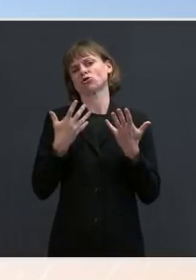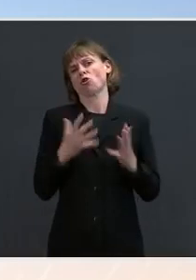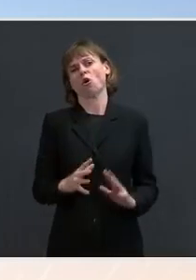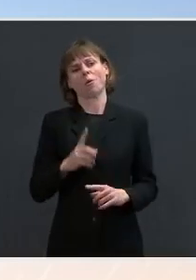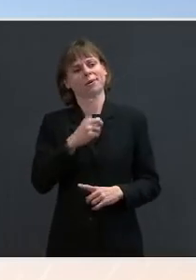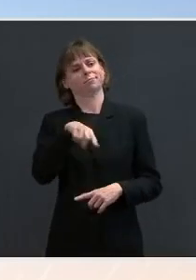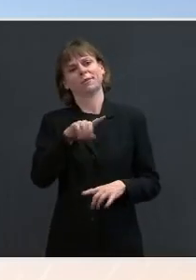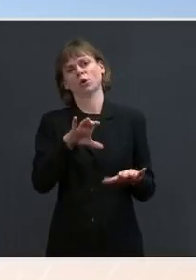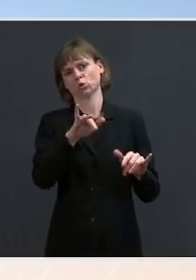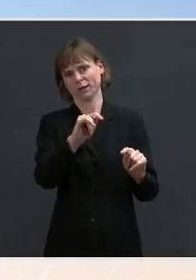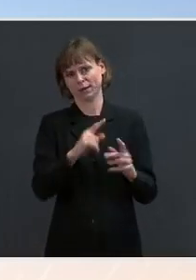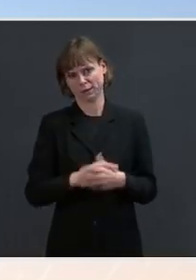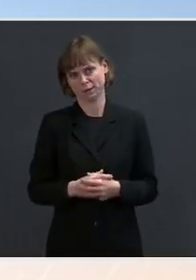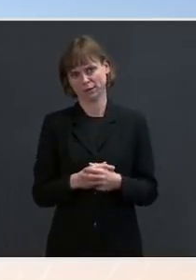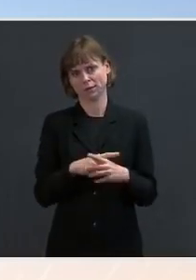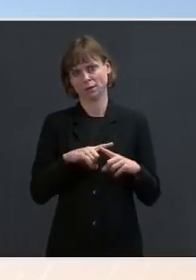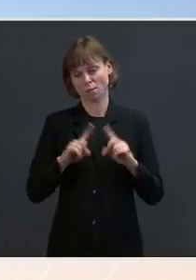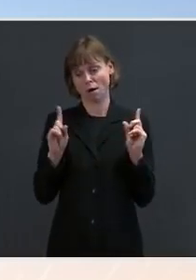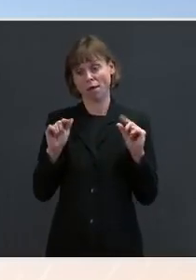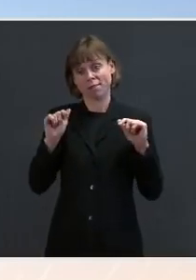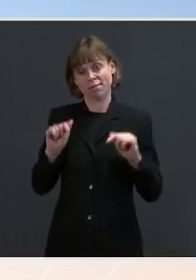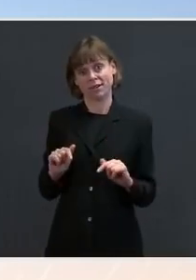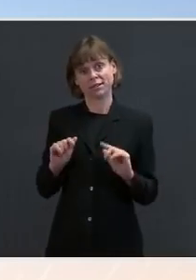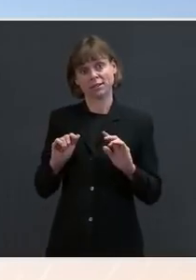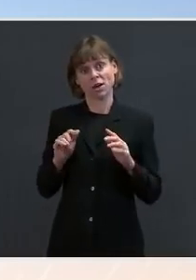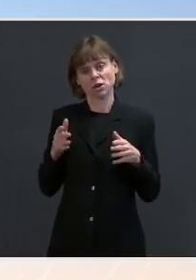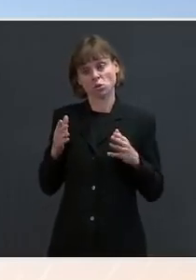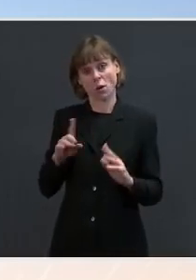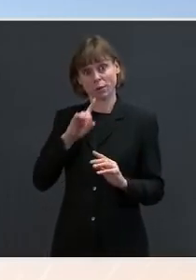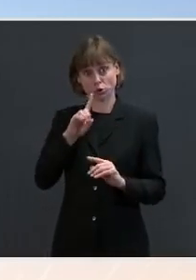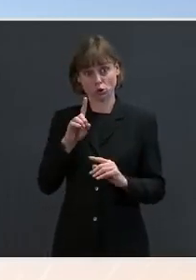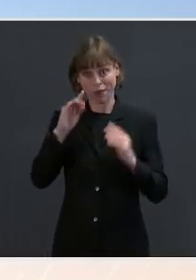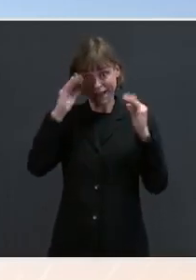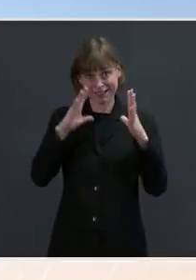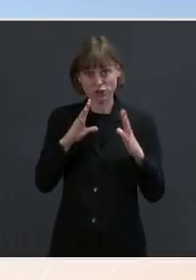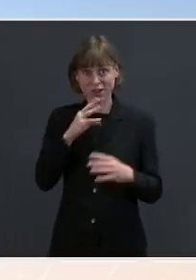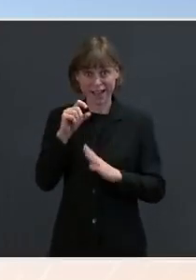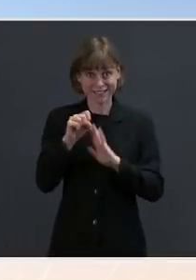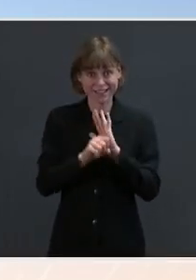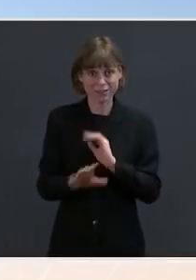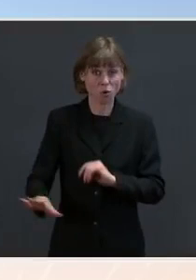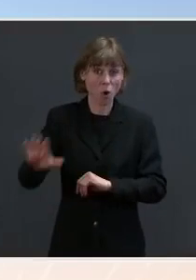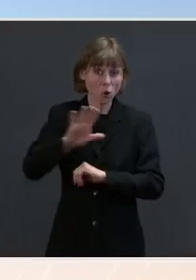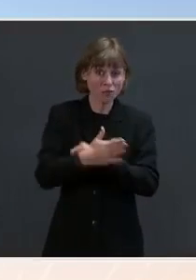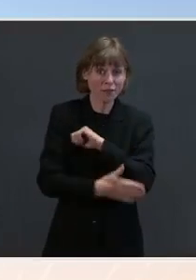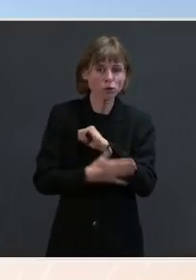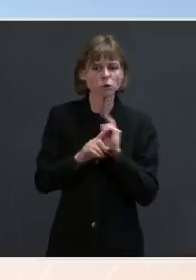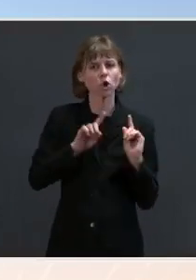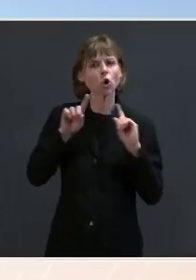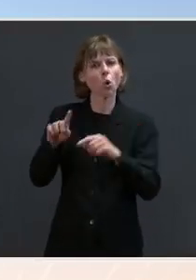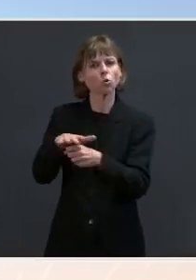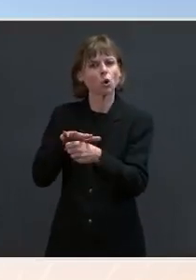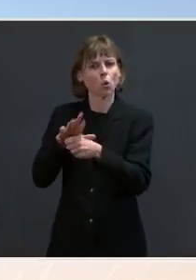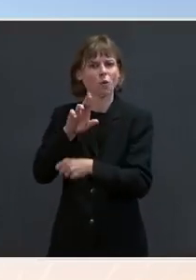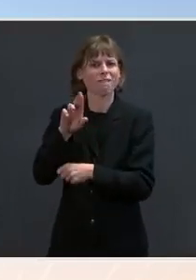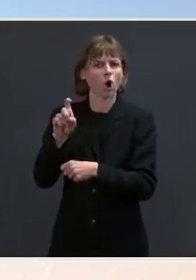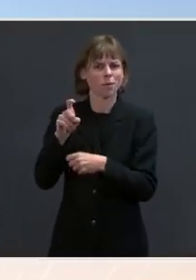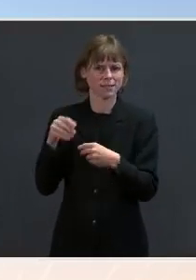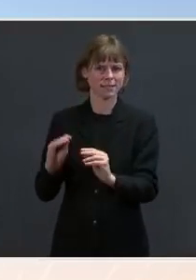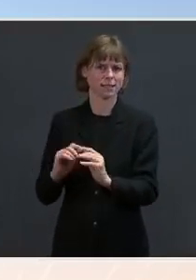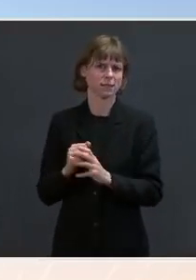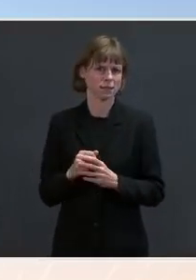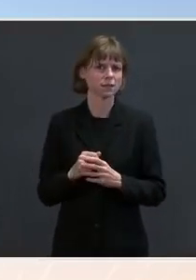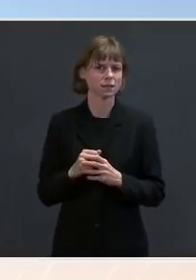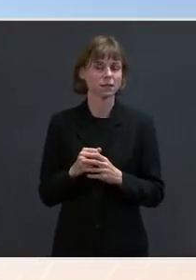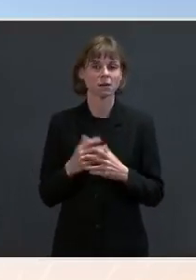but this was a way to ensure that teachers in states across the country can go to their local pharmacy and do it. I can't tell you how many